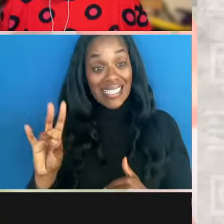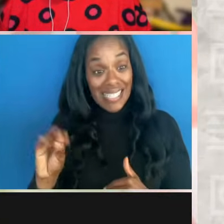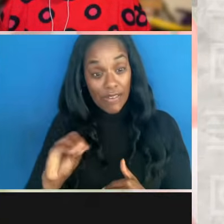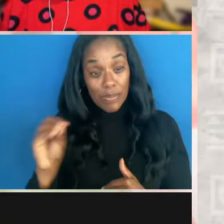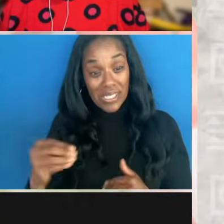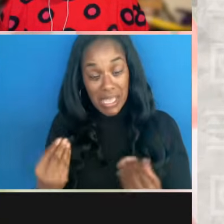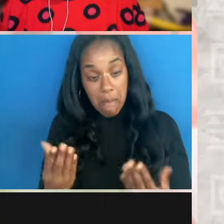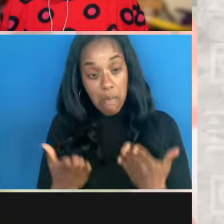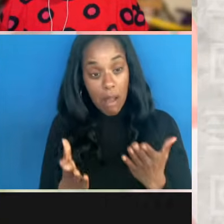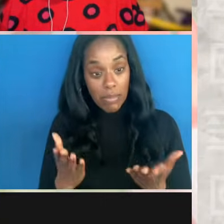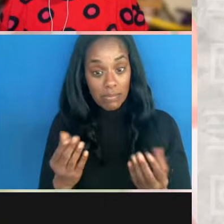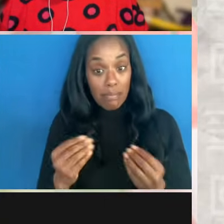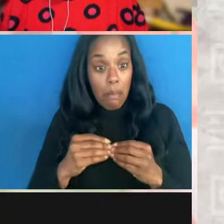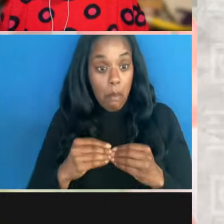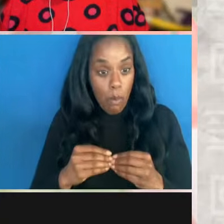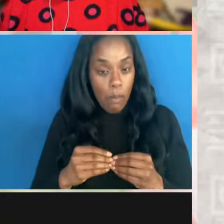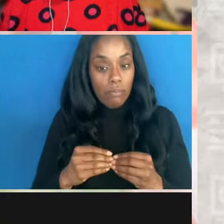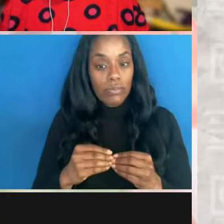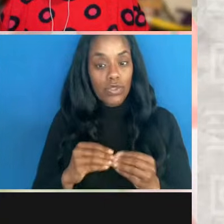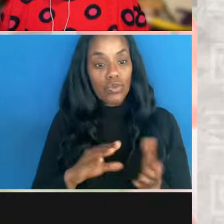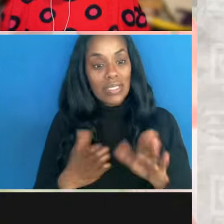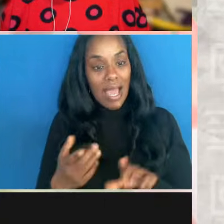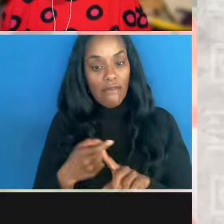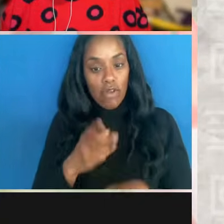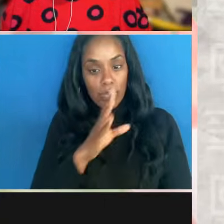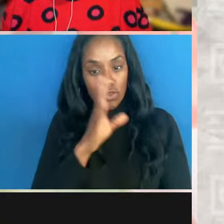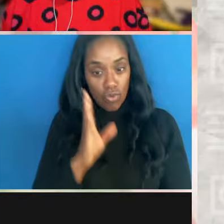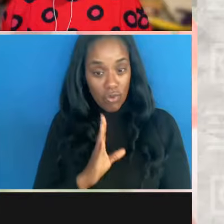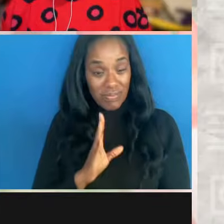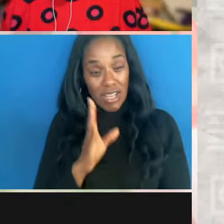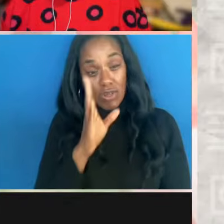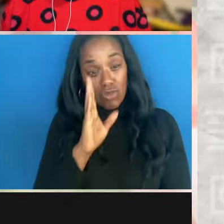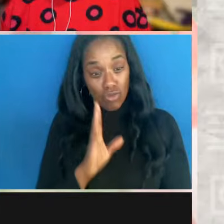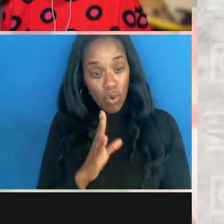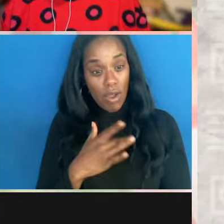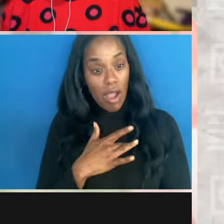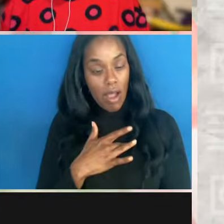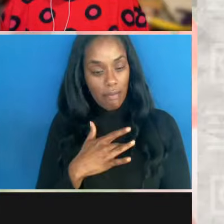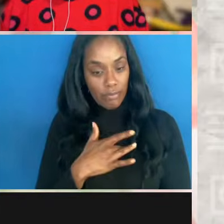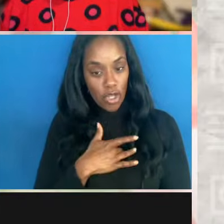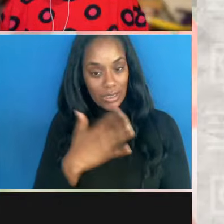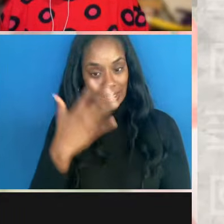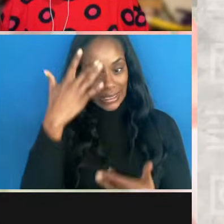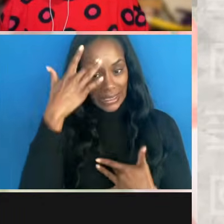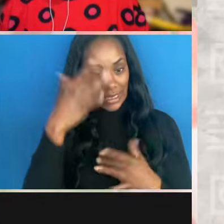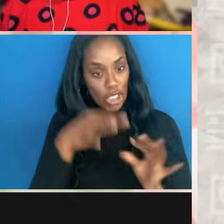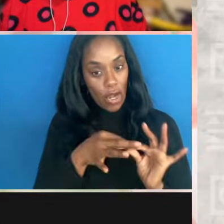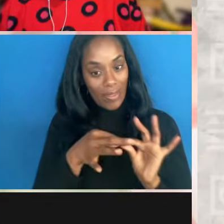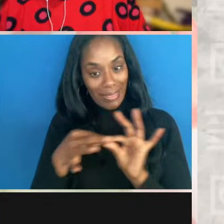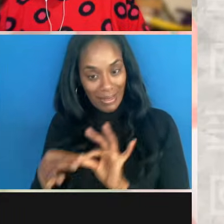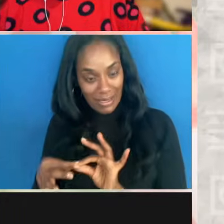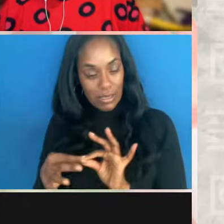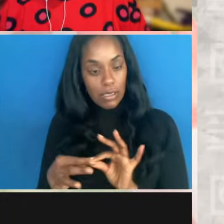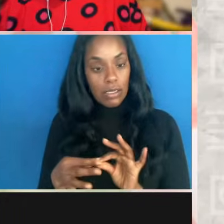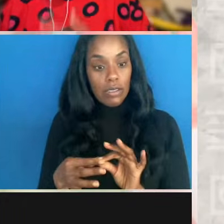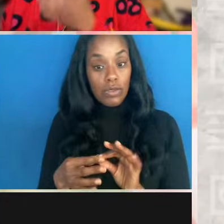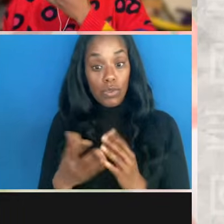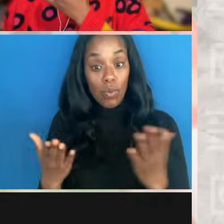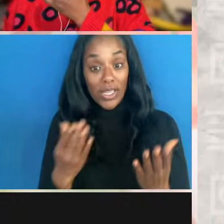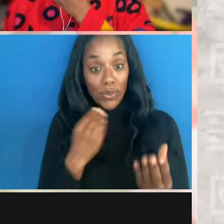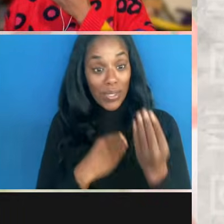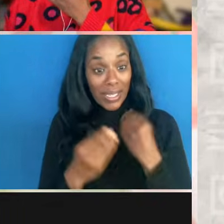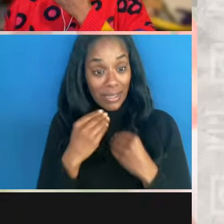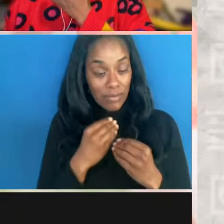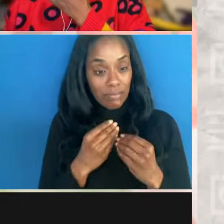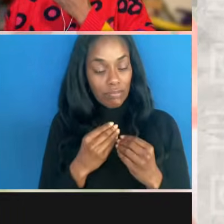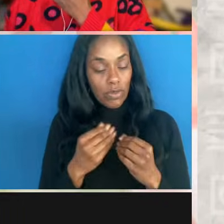Stroke and heart disease are intrinsically linked to diet-related high blood pressure. Now, these factors aren't just